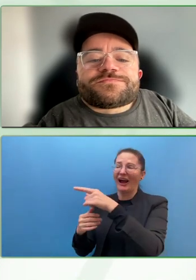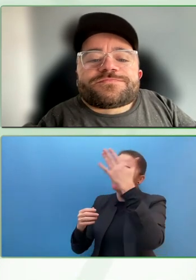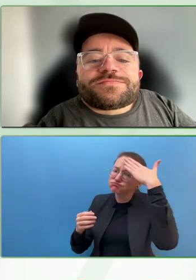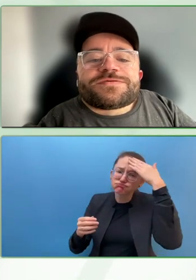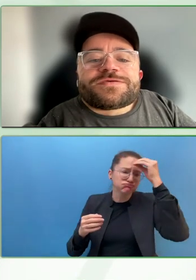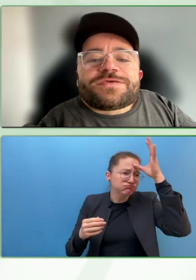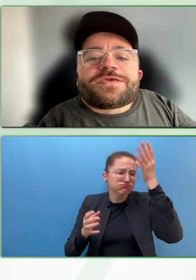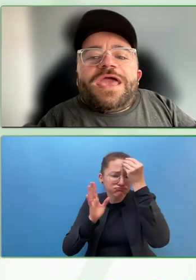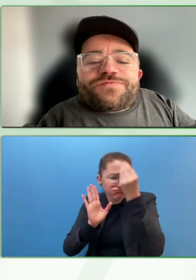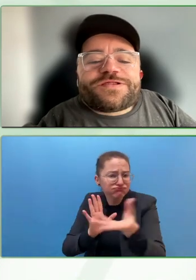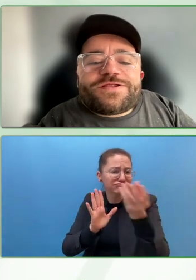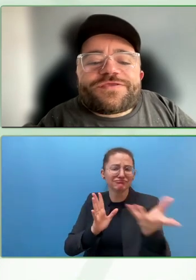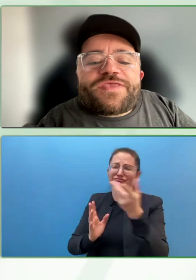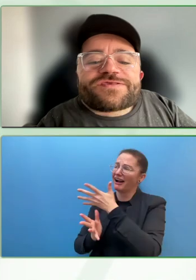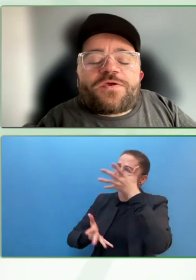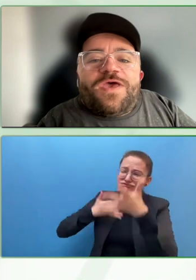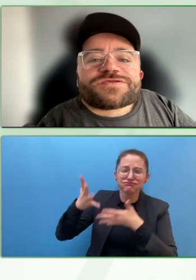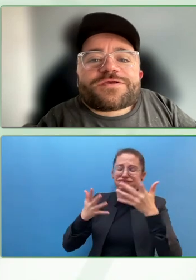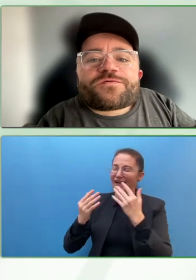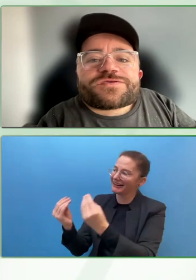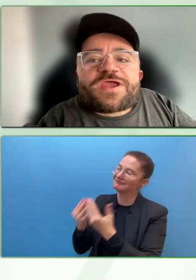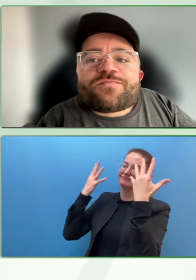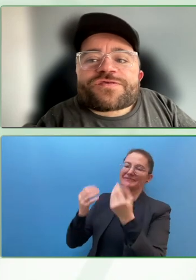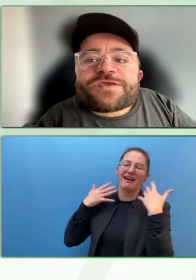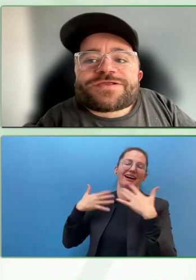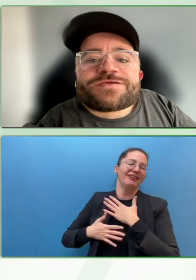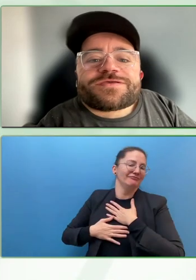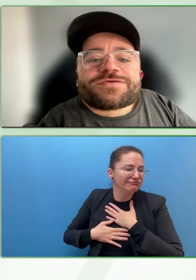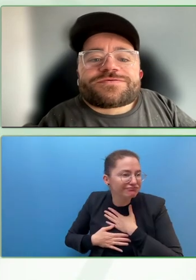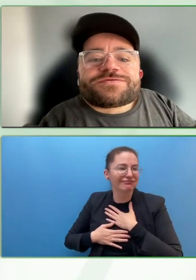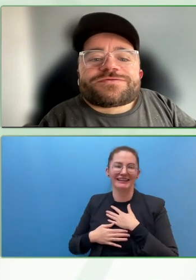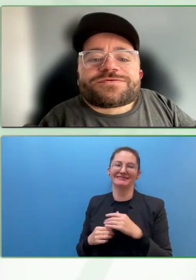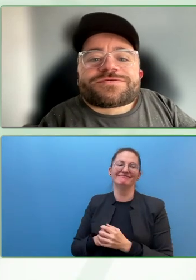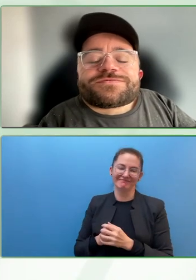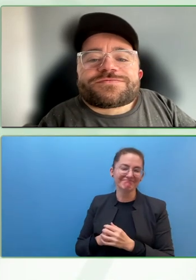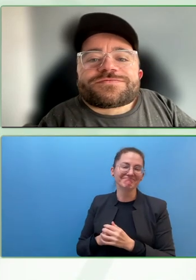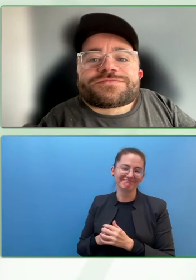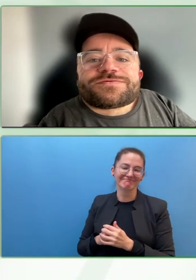year. Absolutely. Thanks so much. Look forward to chatting more soon.